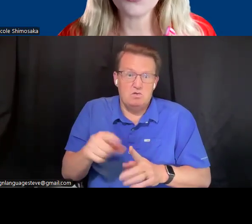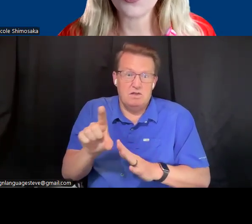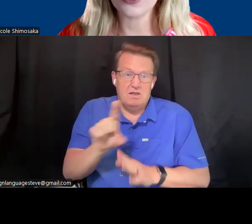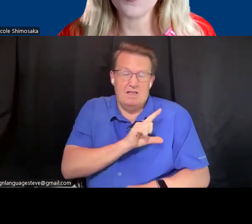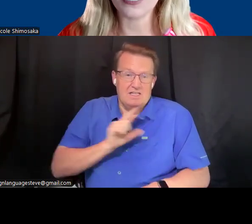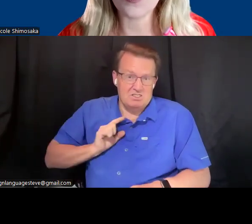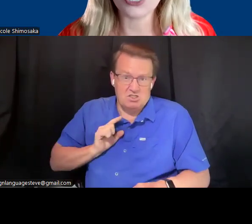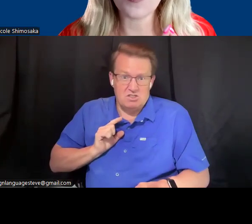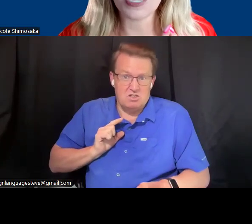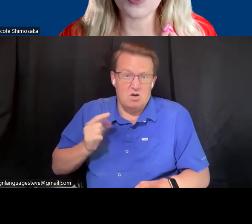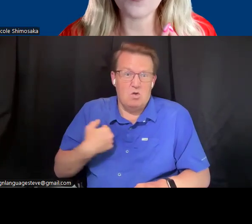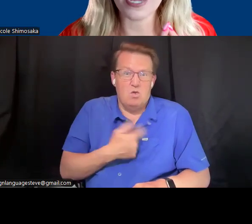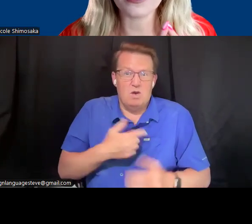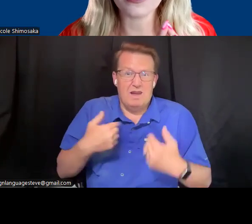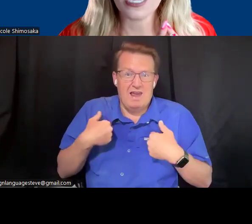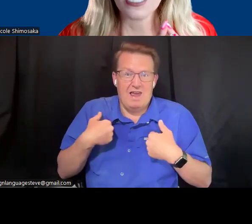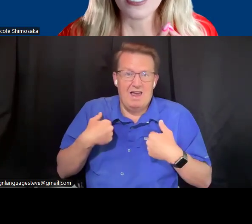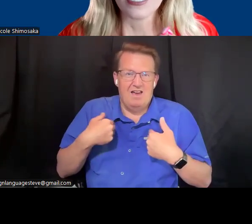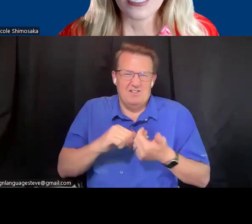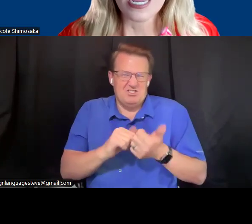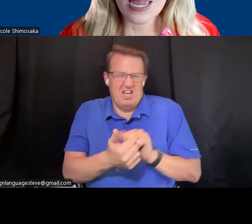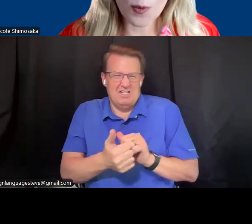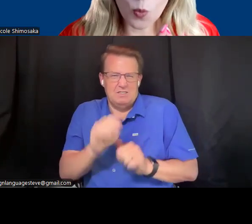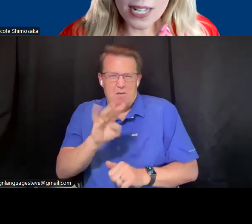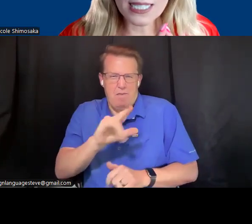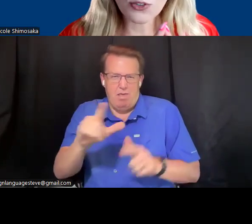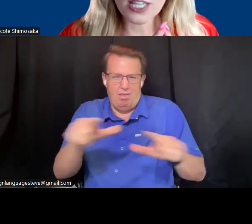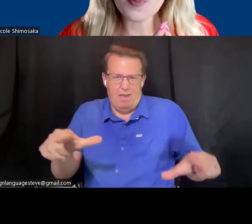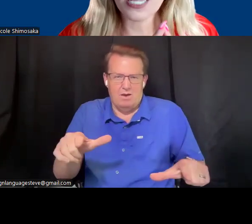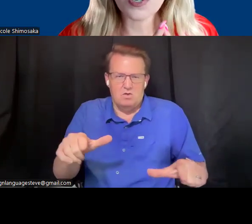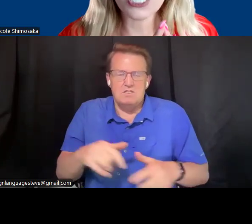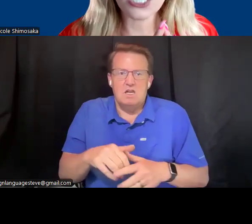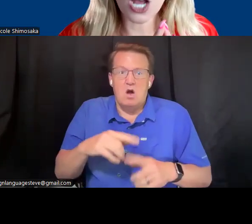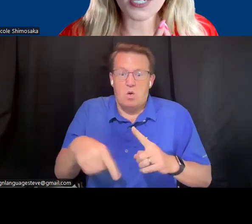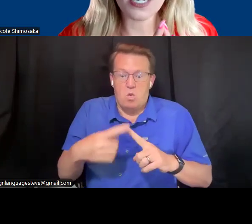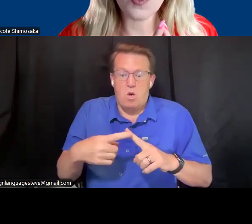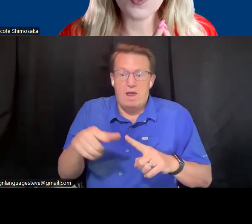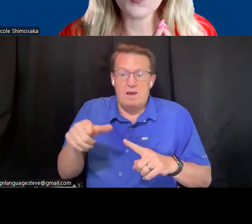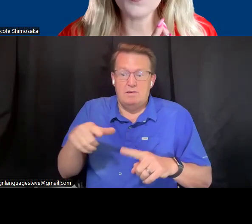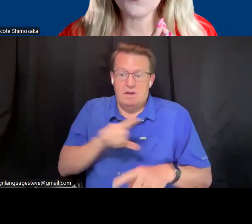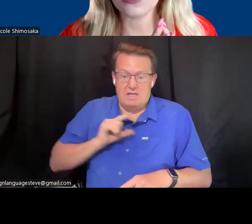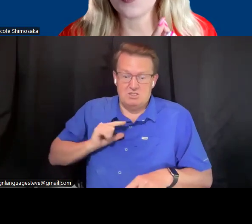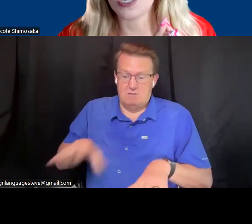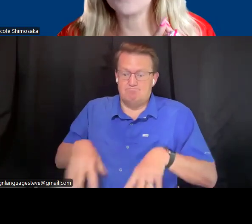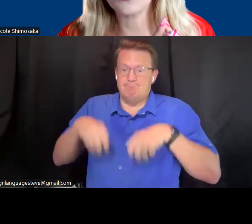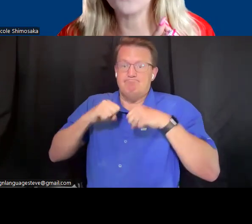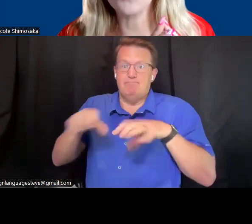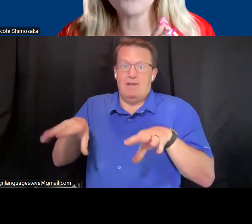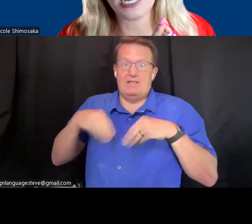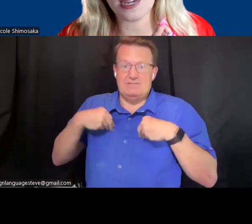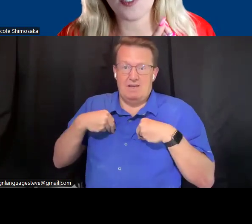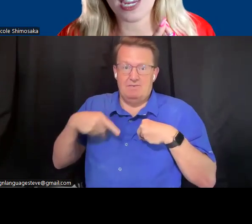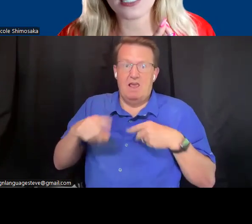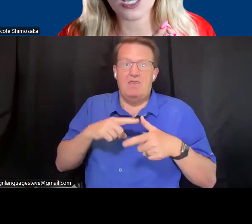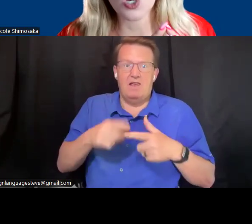proposed trailer bill language in the May revise. Once the trailer bill language is adopted, we will move into the public